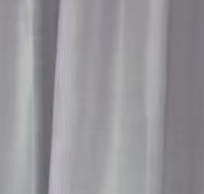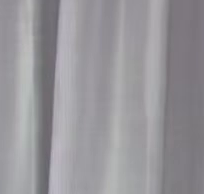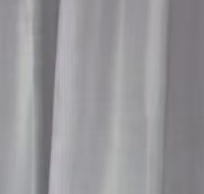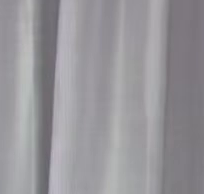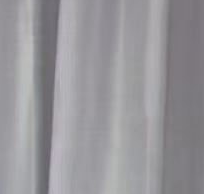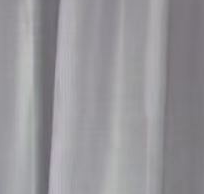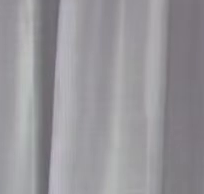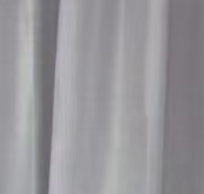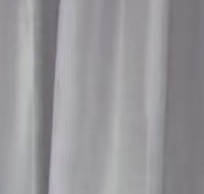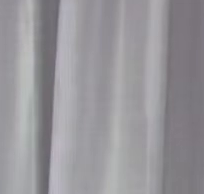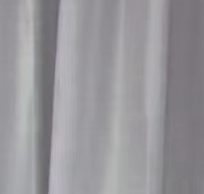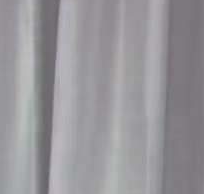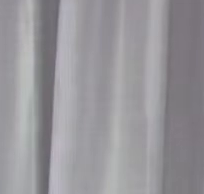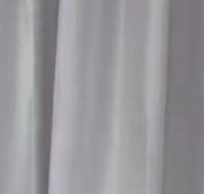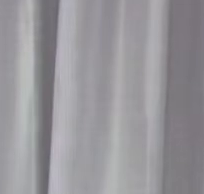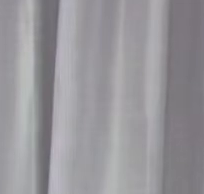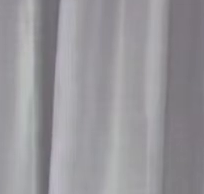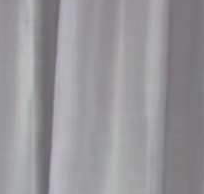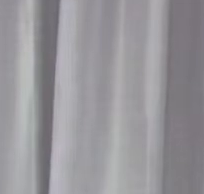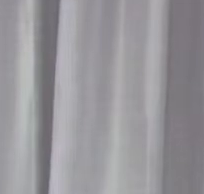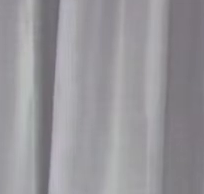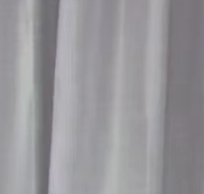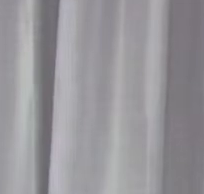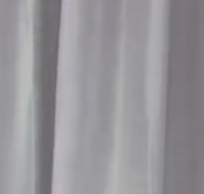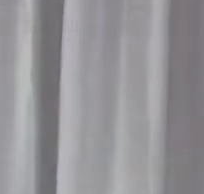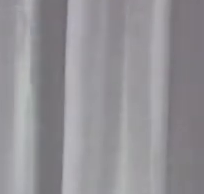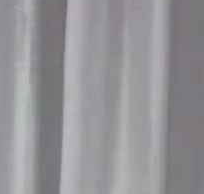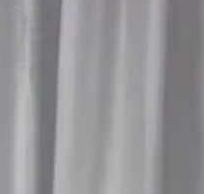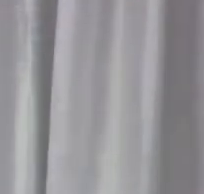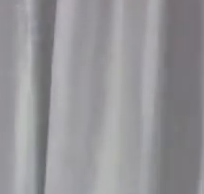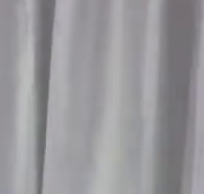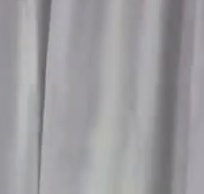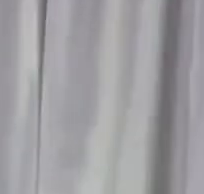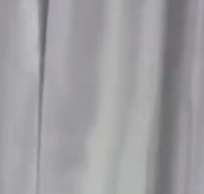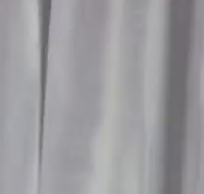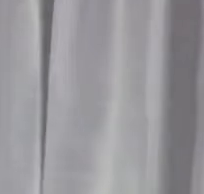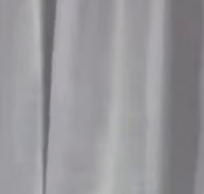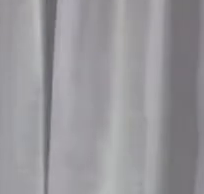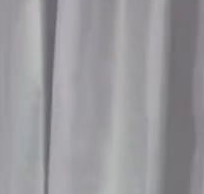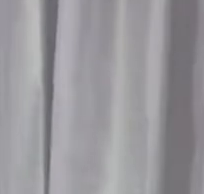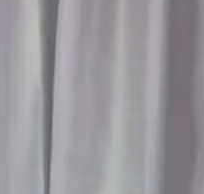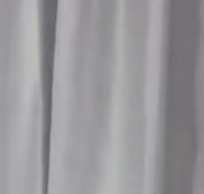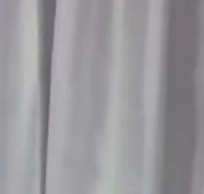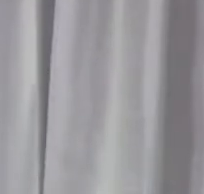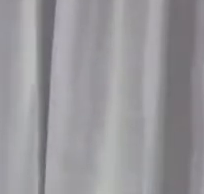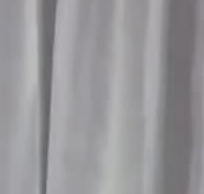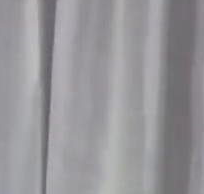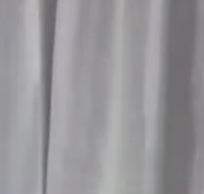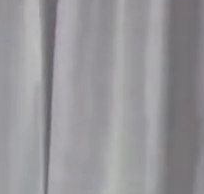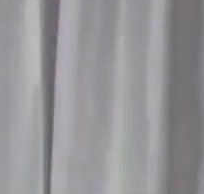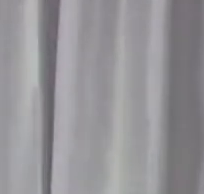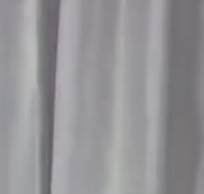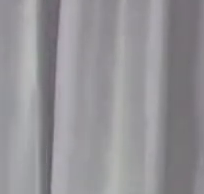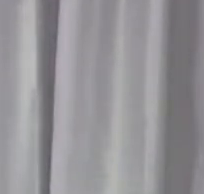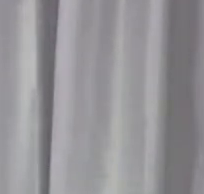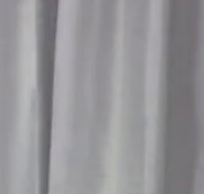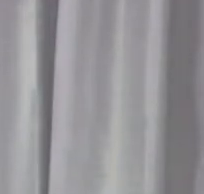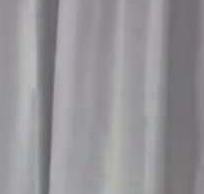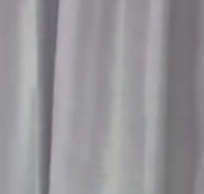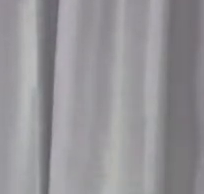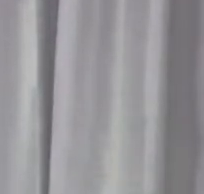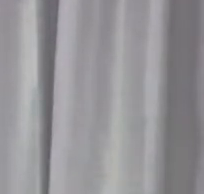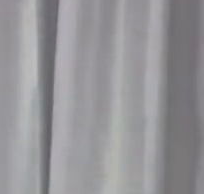Savior. Good morning. Good morning to you all in the auditorium right here